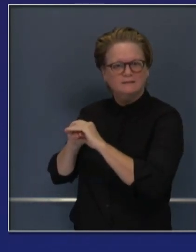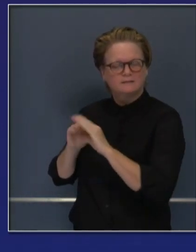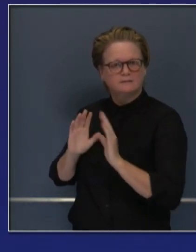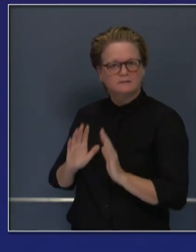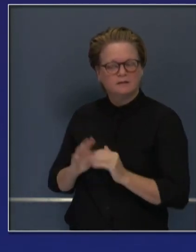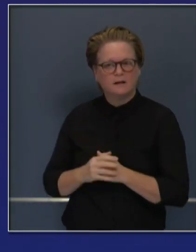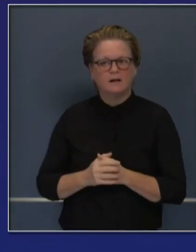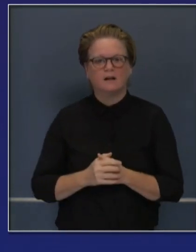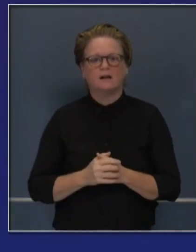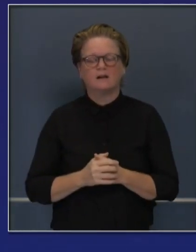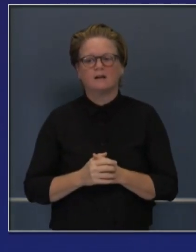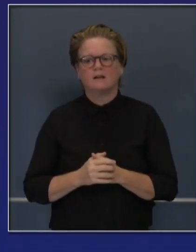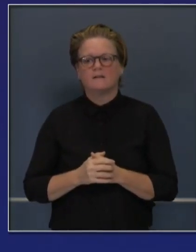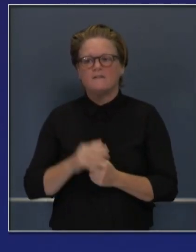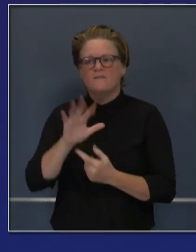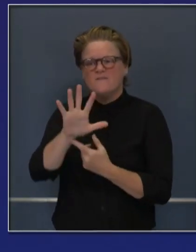over